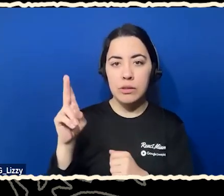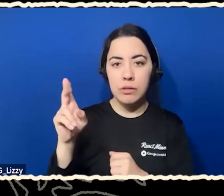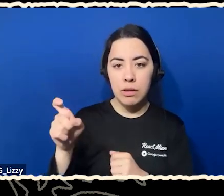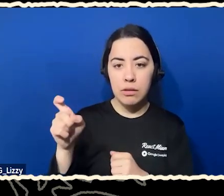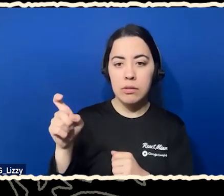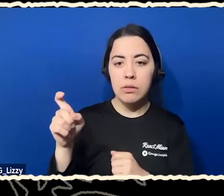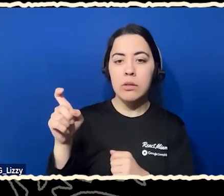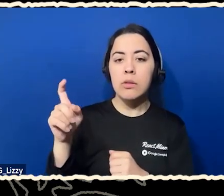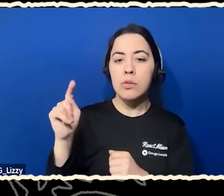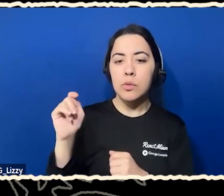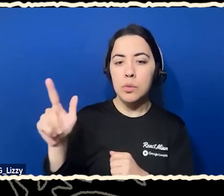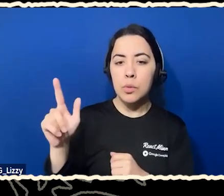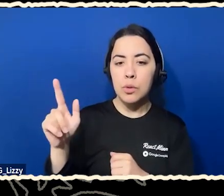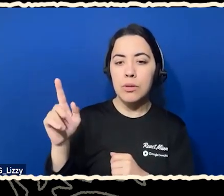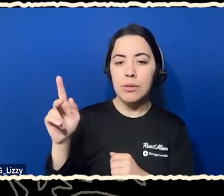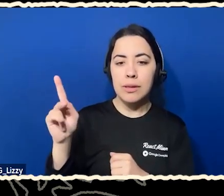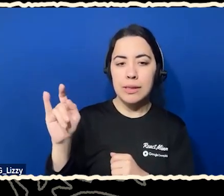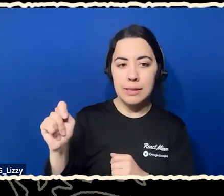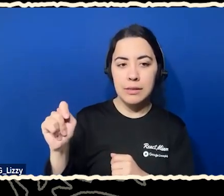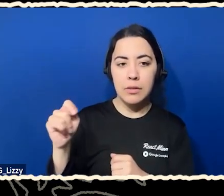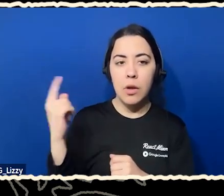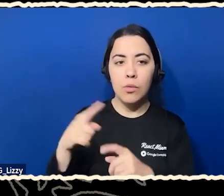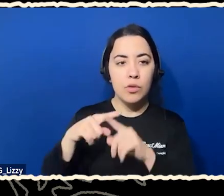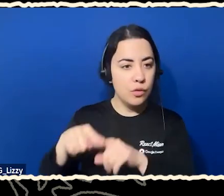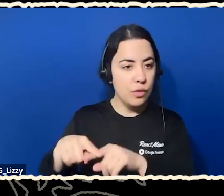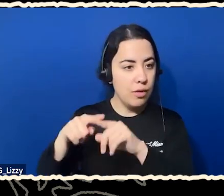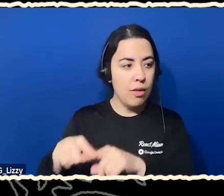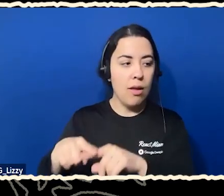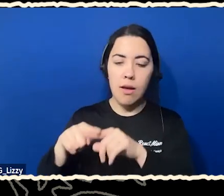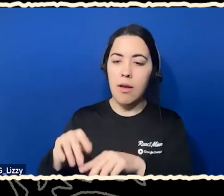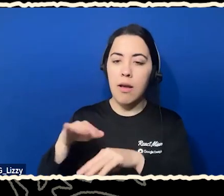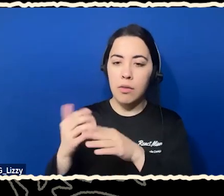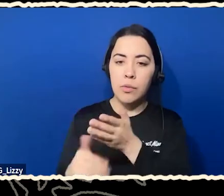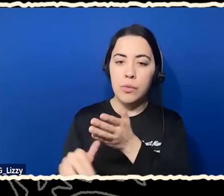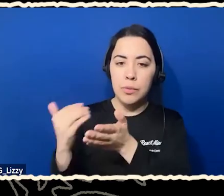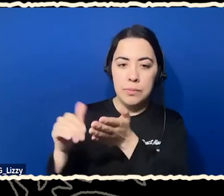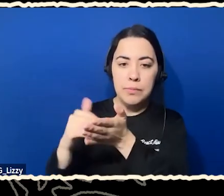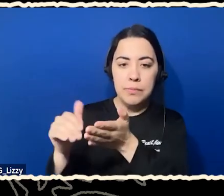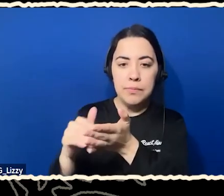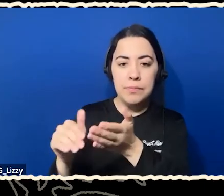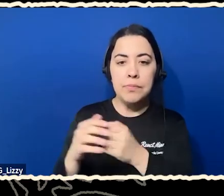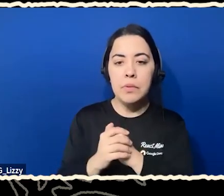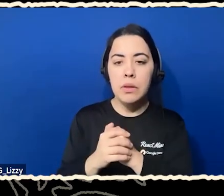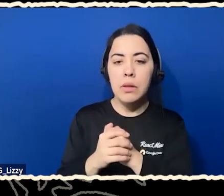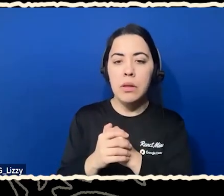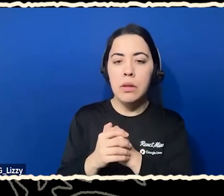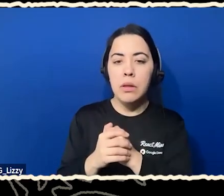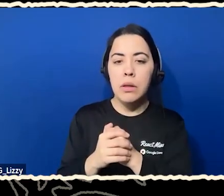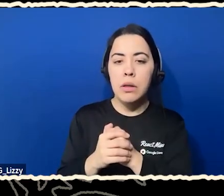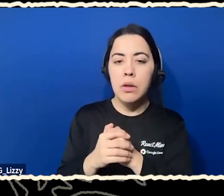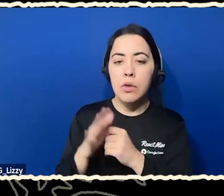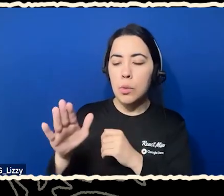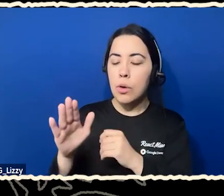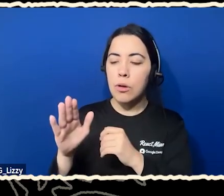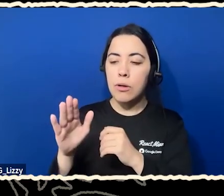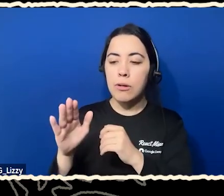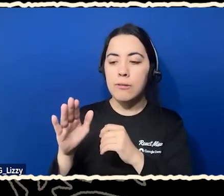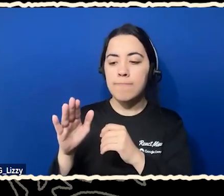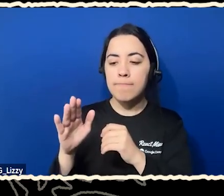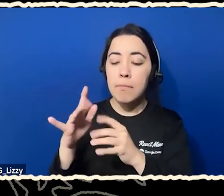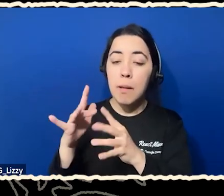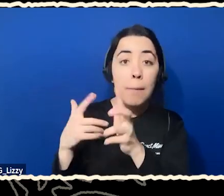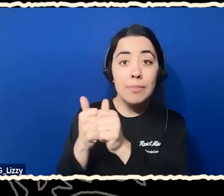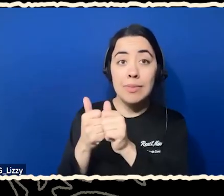relied on immutability. You have to make immutable updates in your reducers. And we switched from